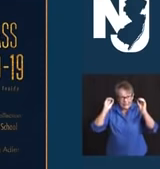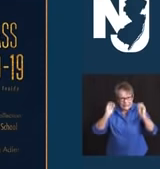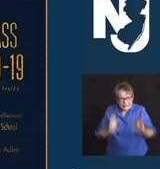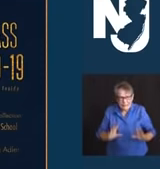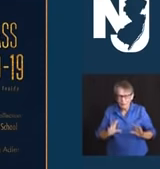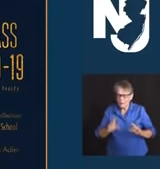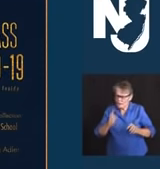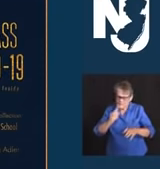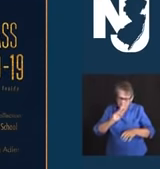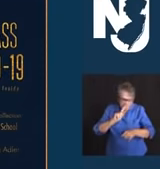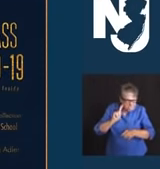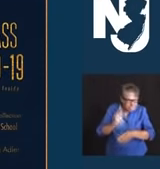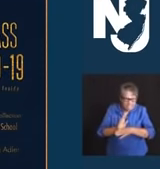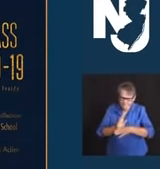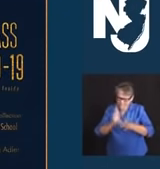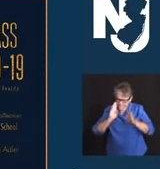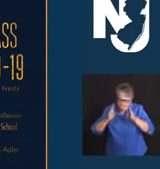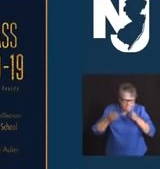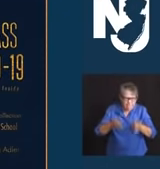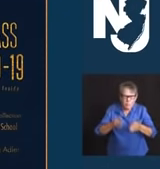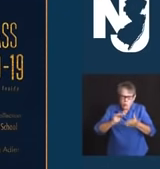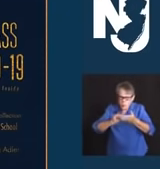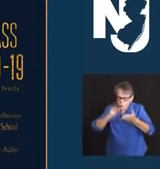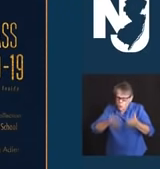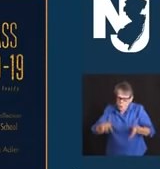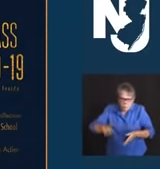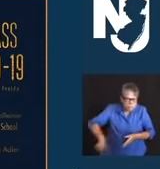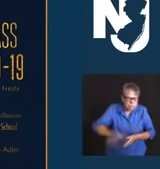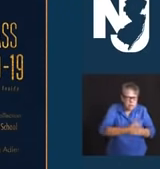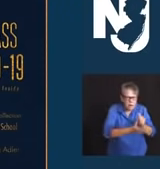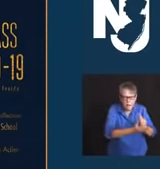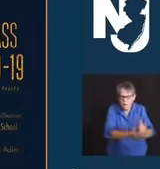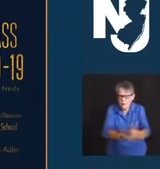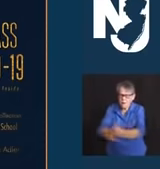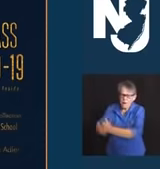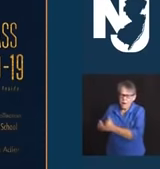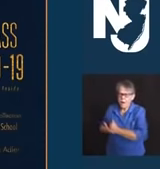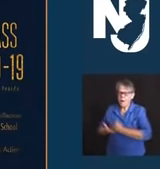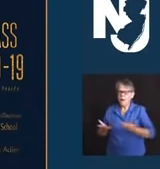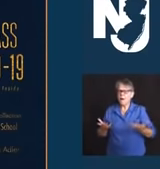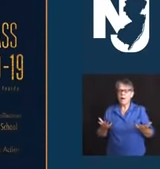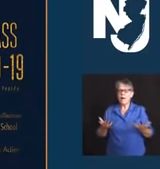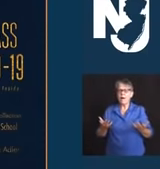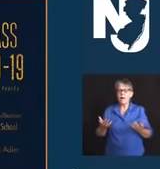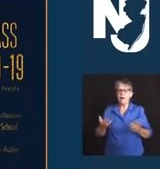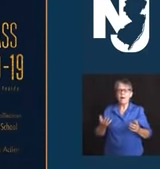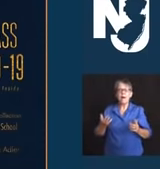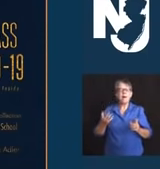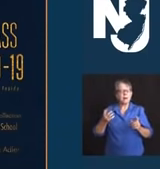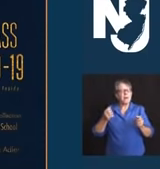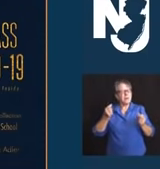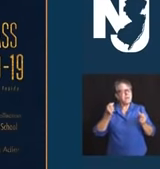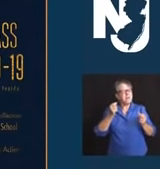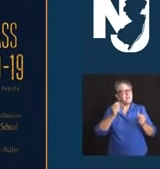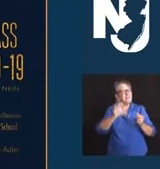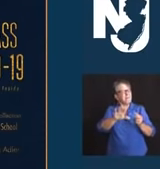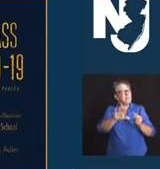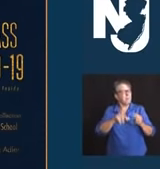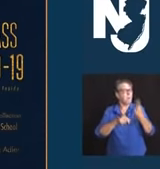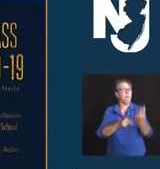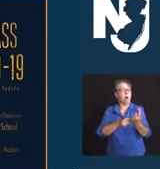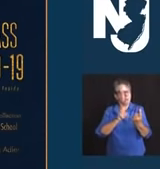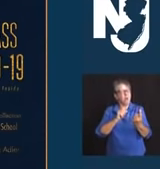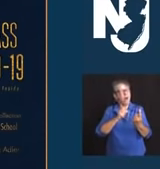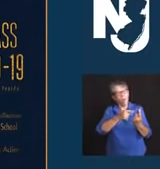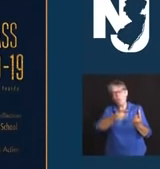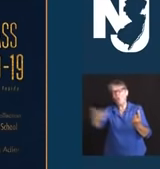countless thousands of other educators up and down our state. The students have been recognized across the nation for their work